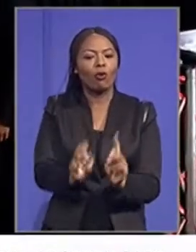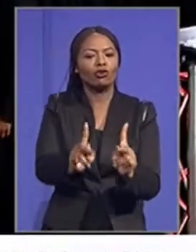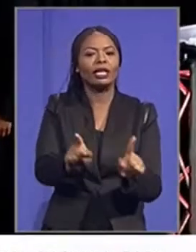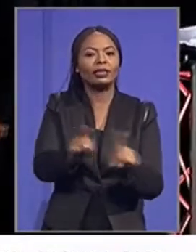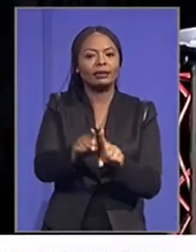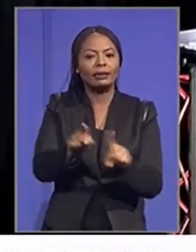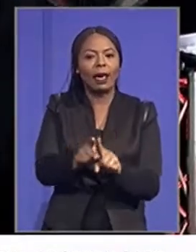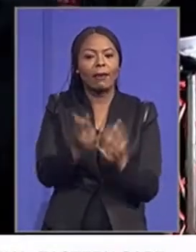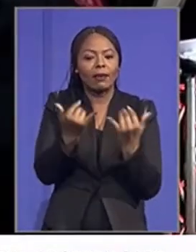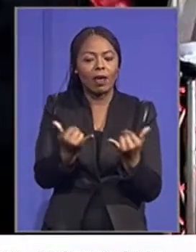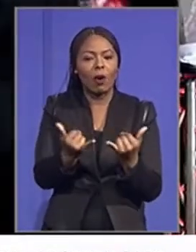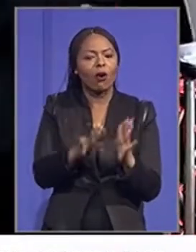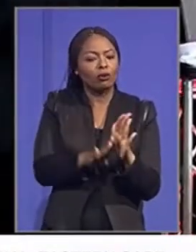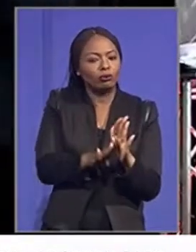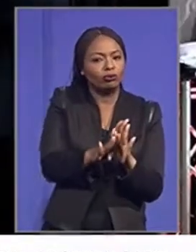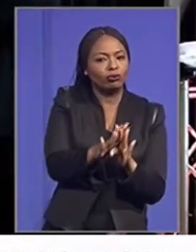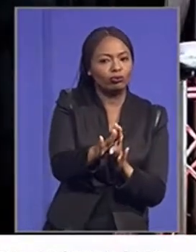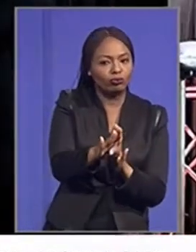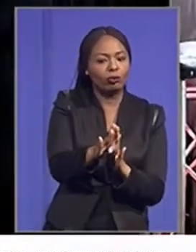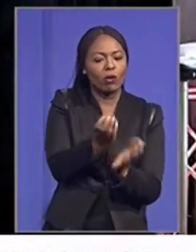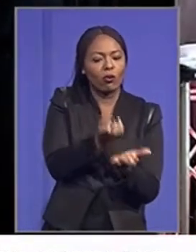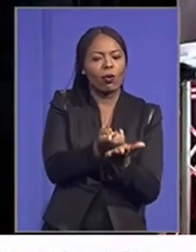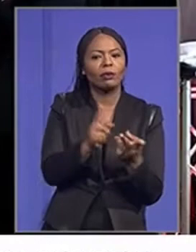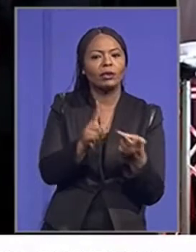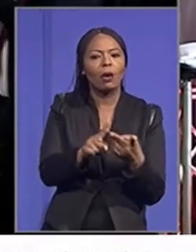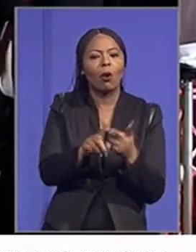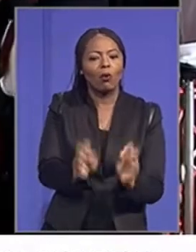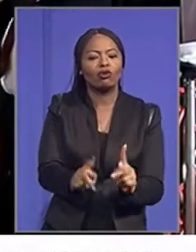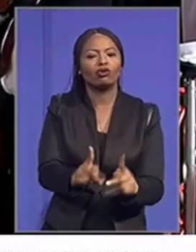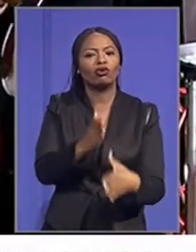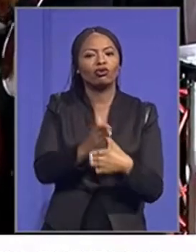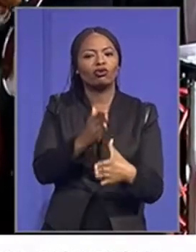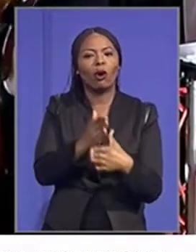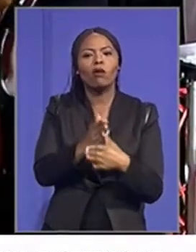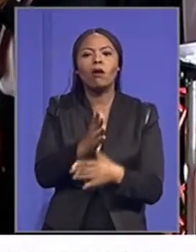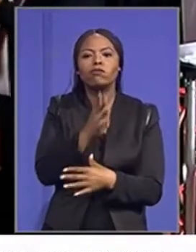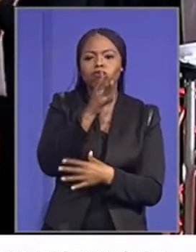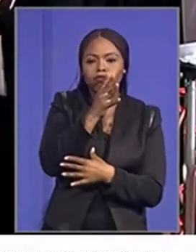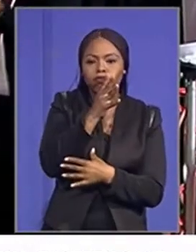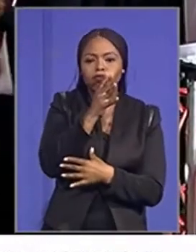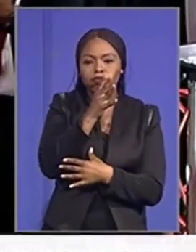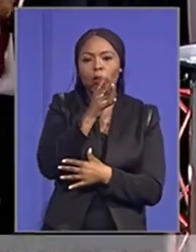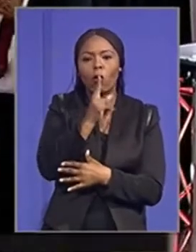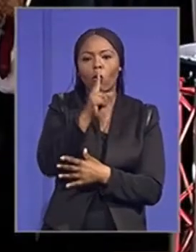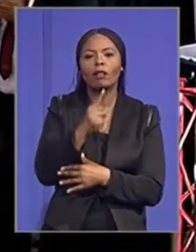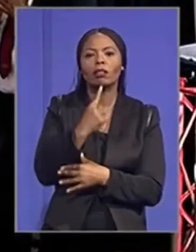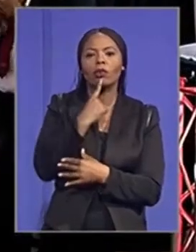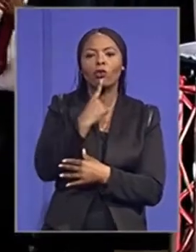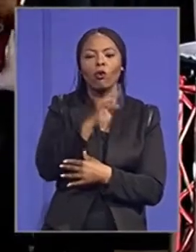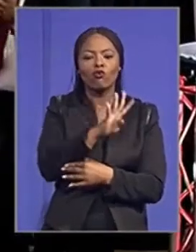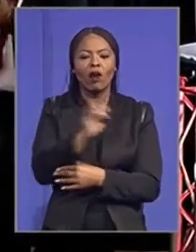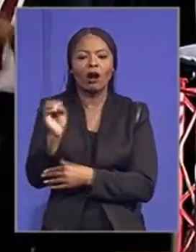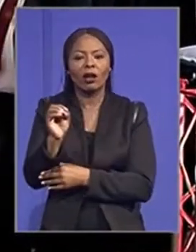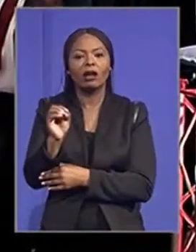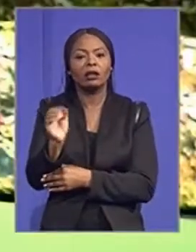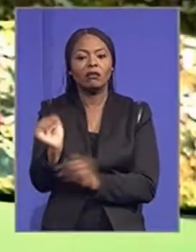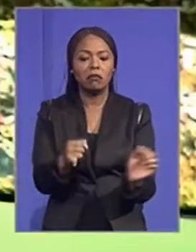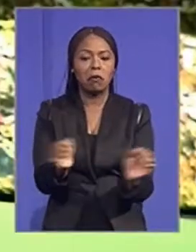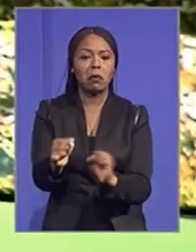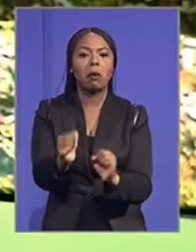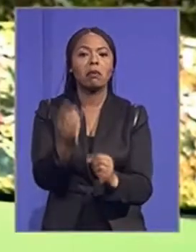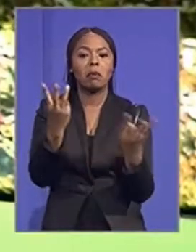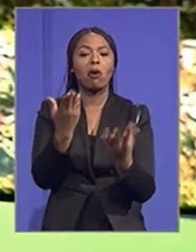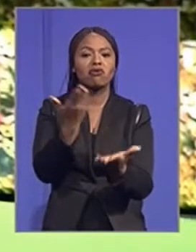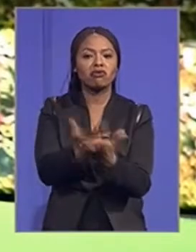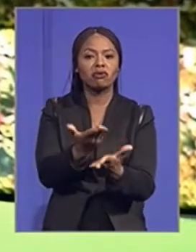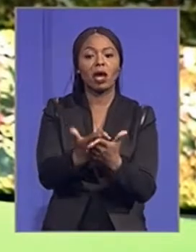ba tlhahiso ya lehae le ho boela thea mesebetsi e dikete tse 24 ha nako e ntse e ya. We